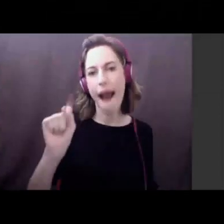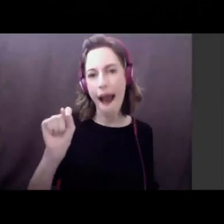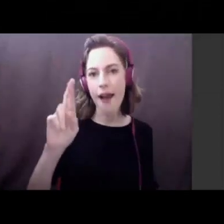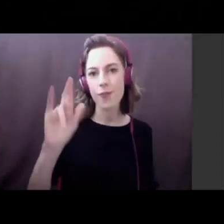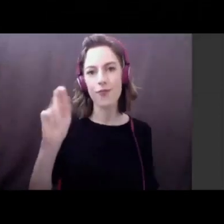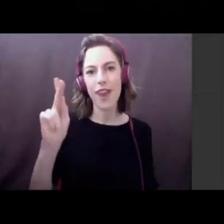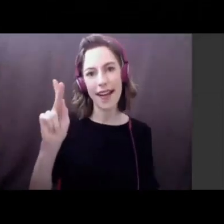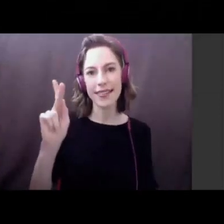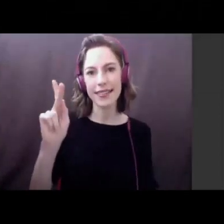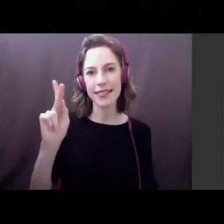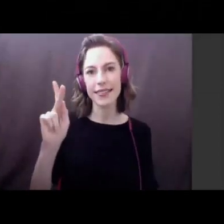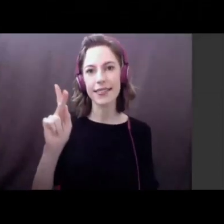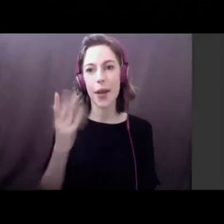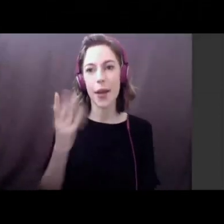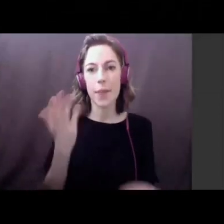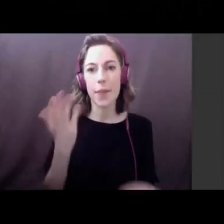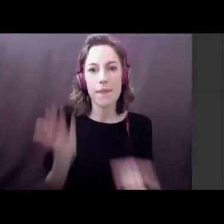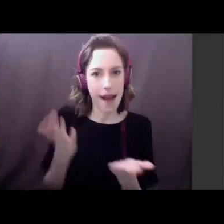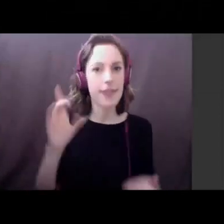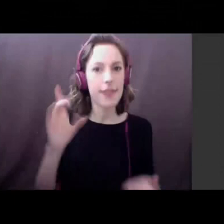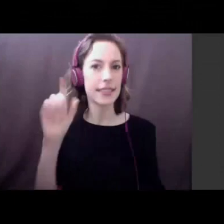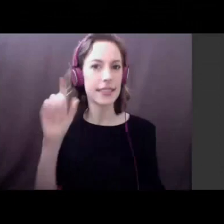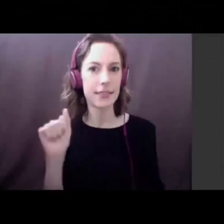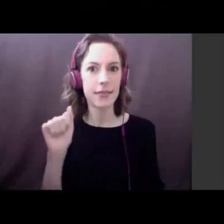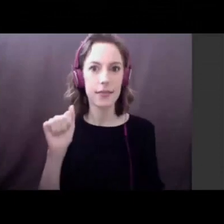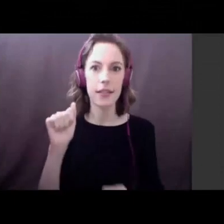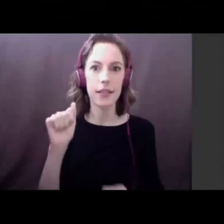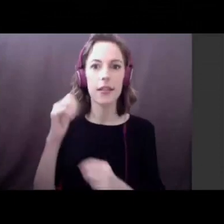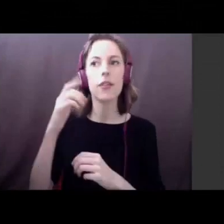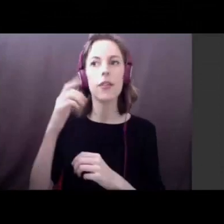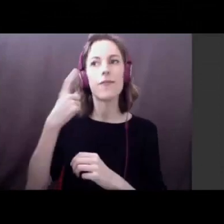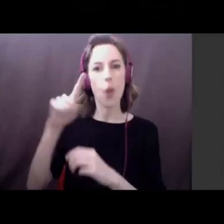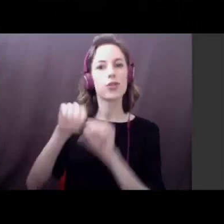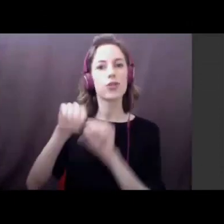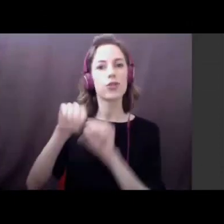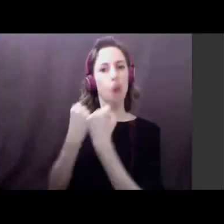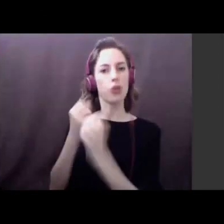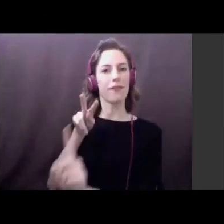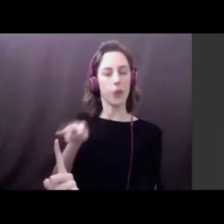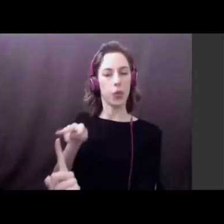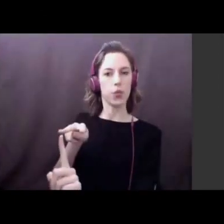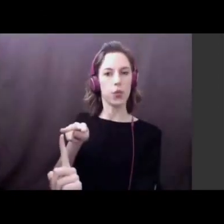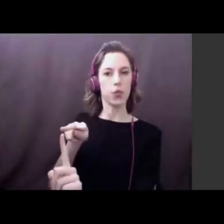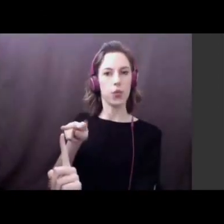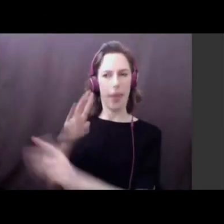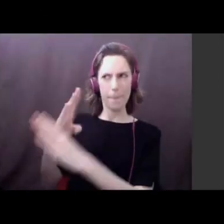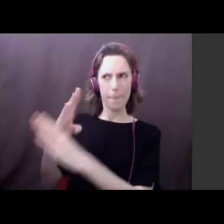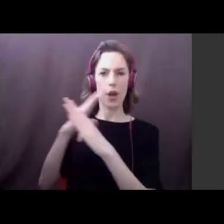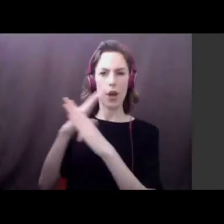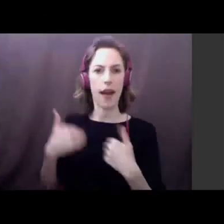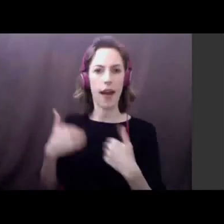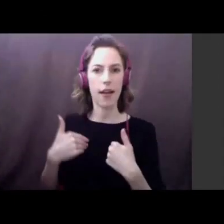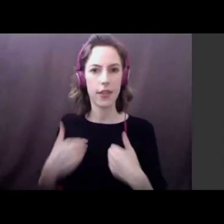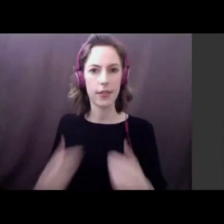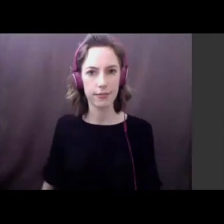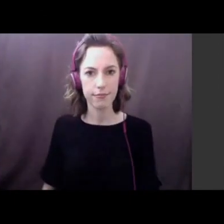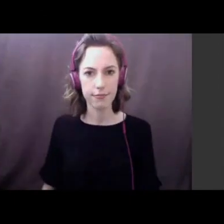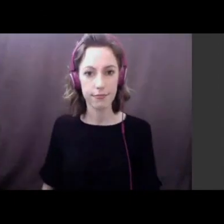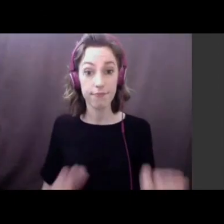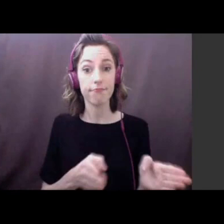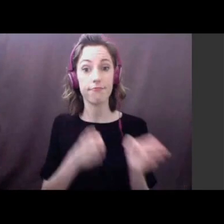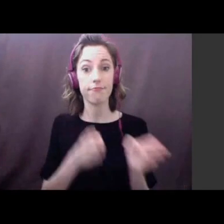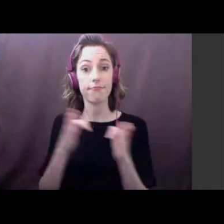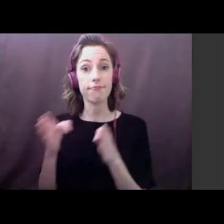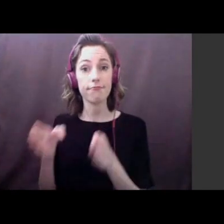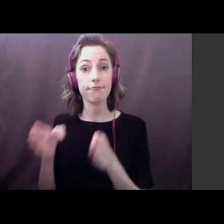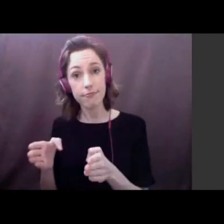same thing. It's looking at person's difficulties doing various activities, but it's more detailed. It includes assessments